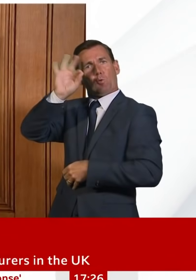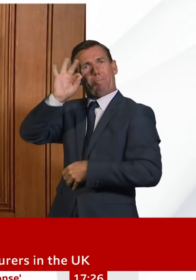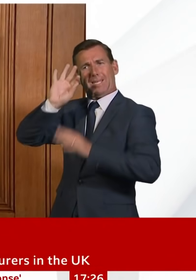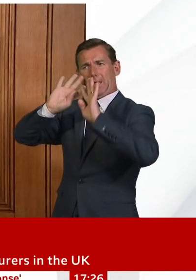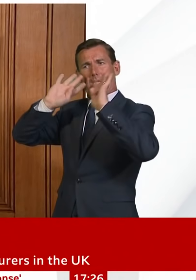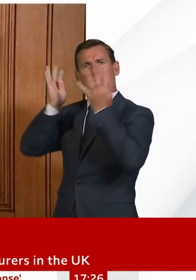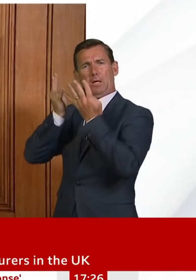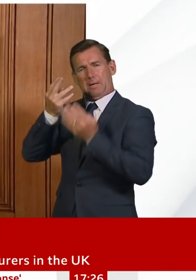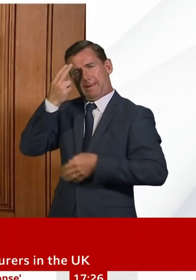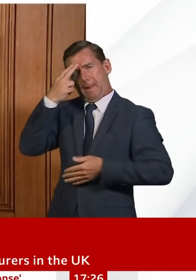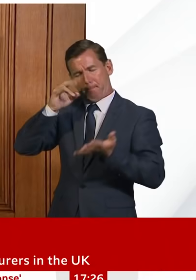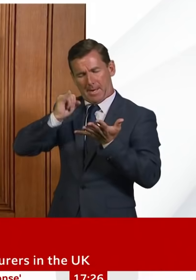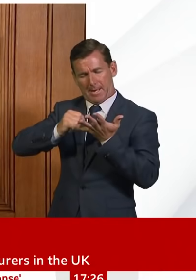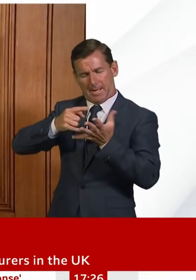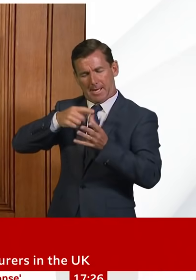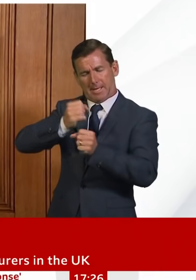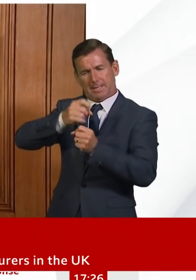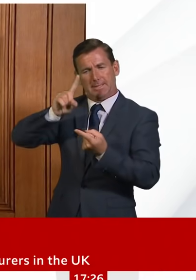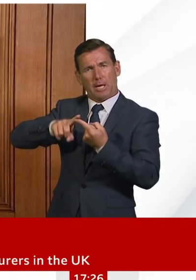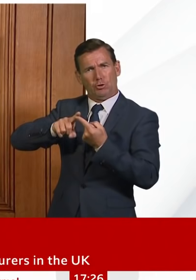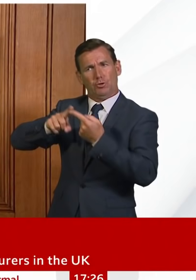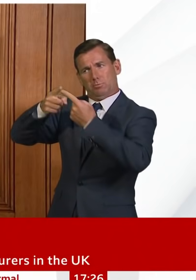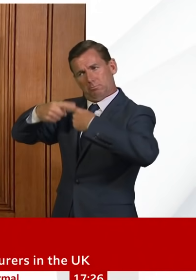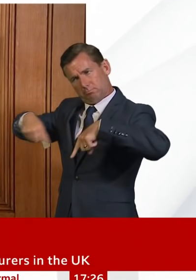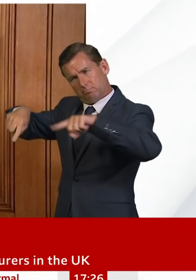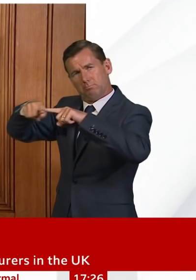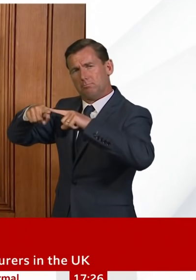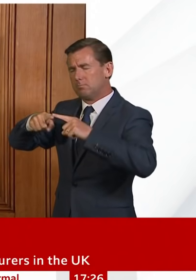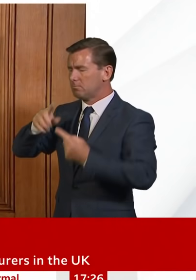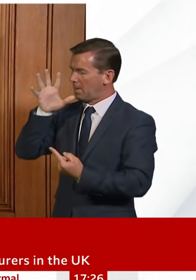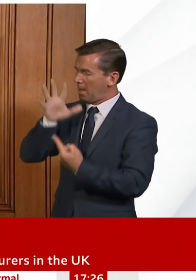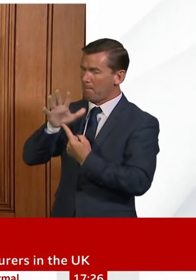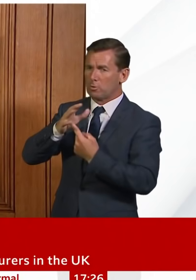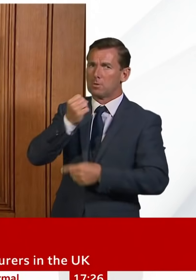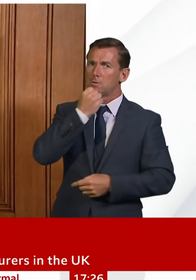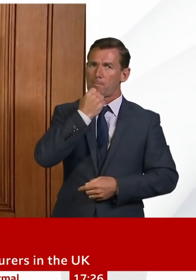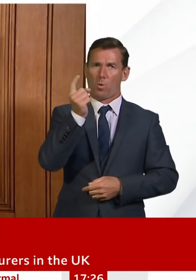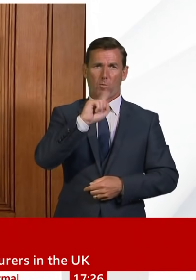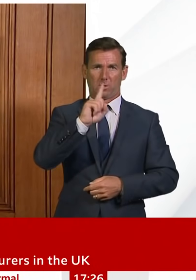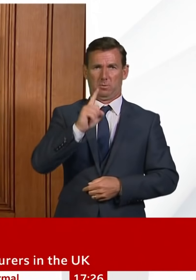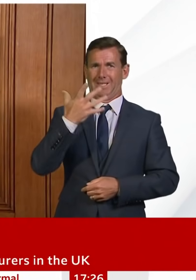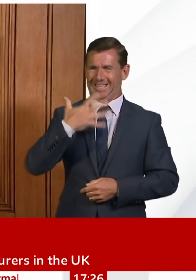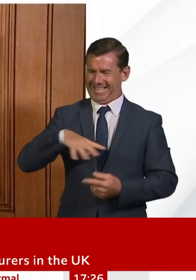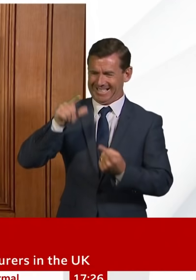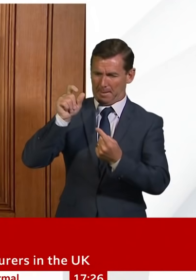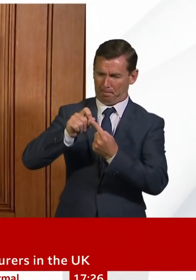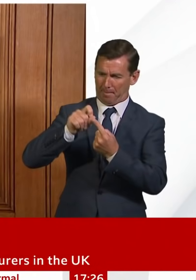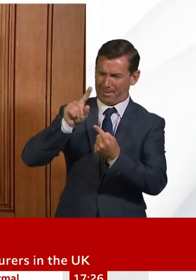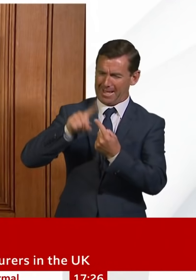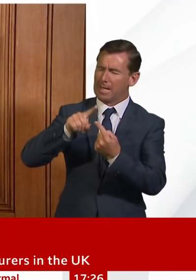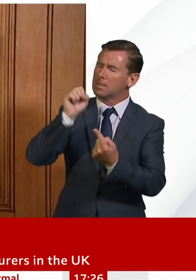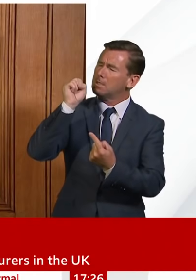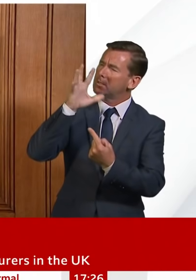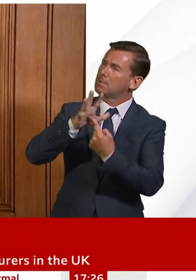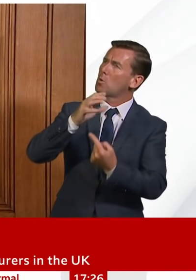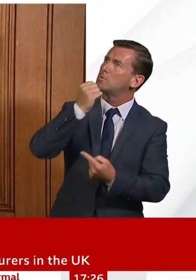places great value and prime importance on never jeopardising the supplies of PPE to our health and social